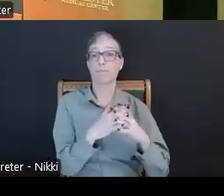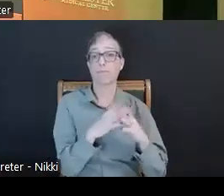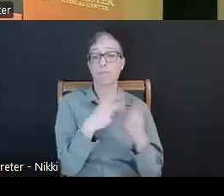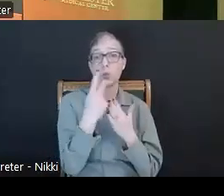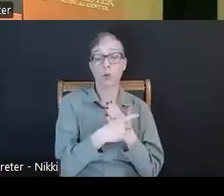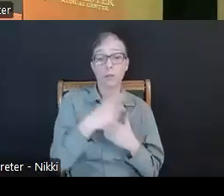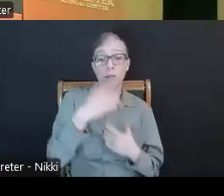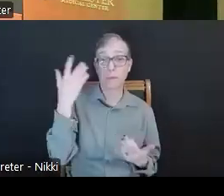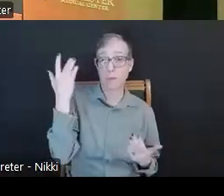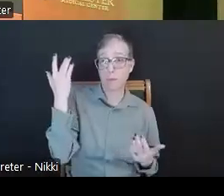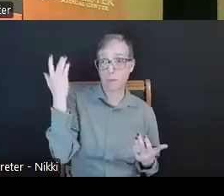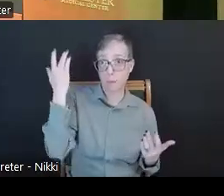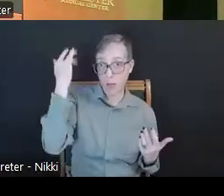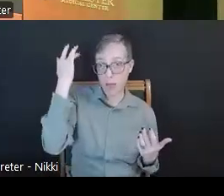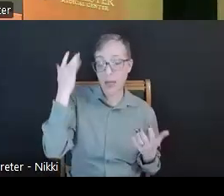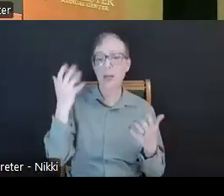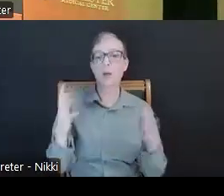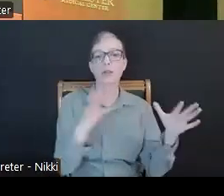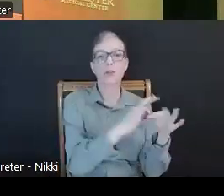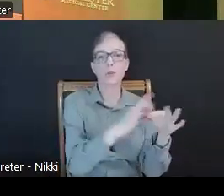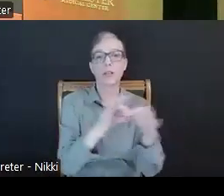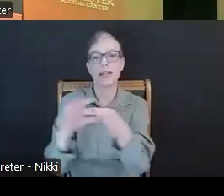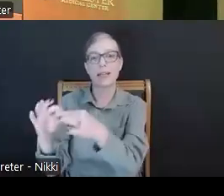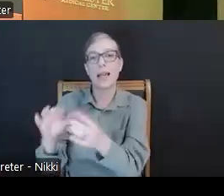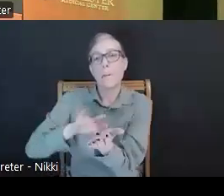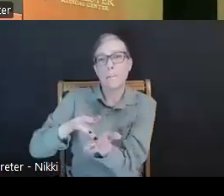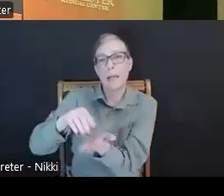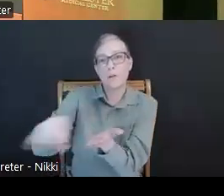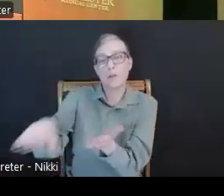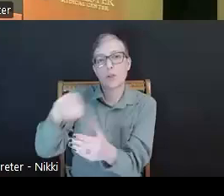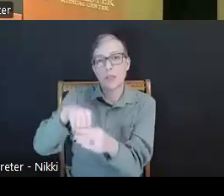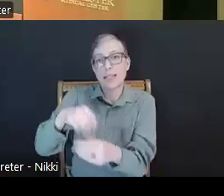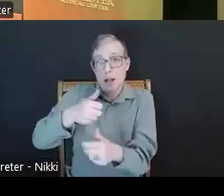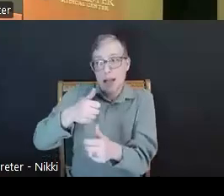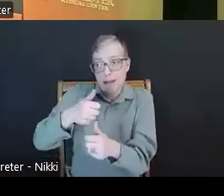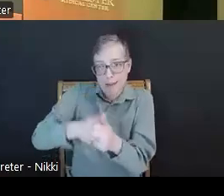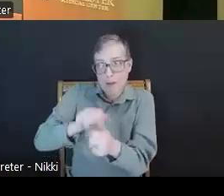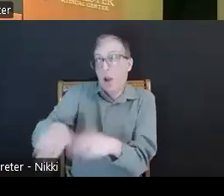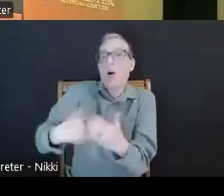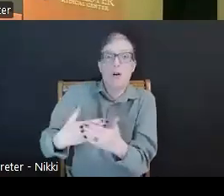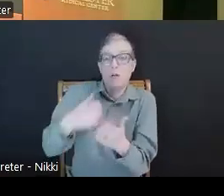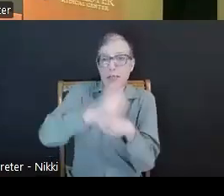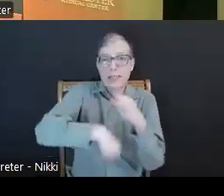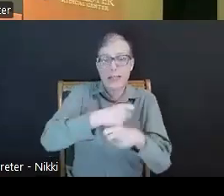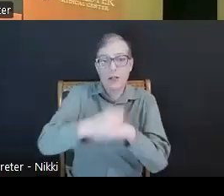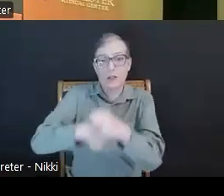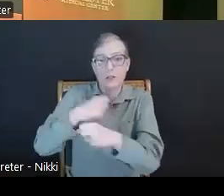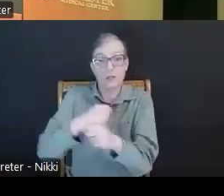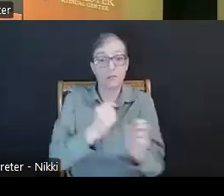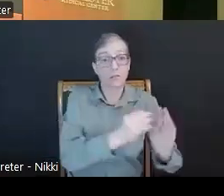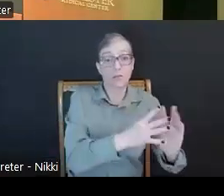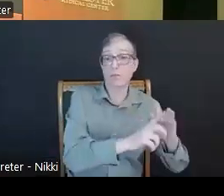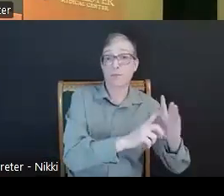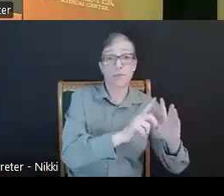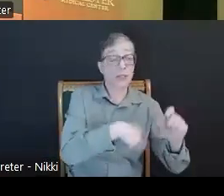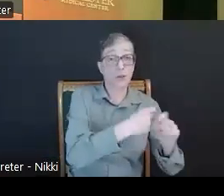of all years, M1s to M4s, including those who are taking gap years, research years, to current psychiatry residents from PGY1